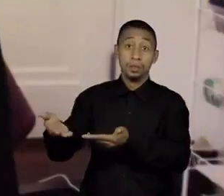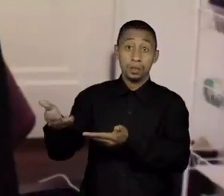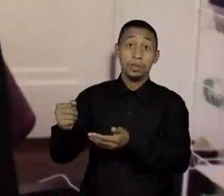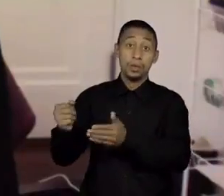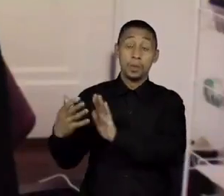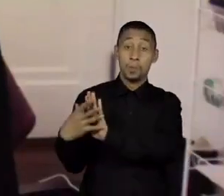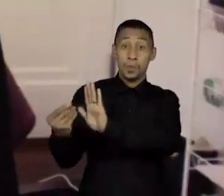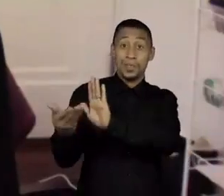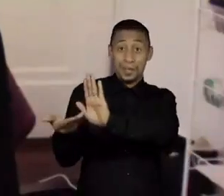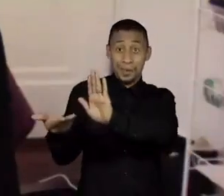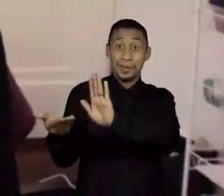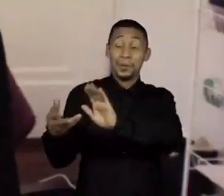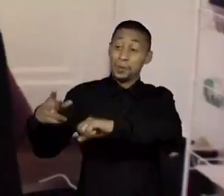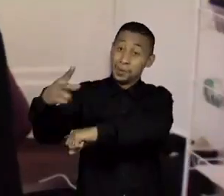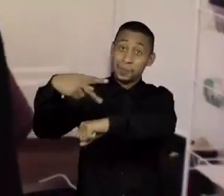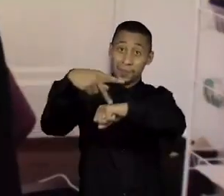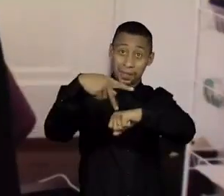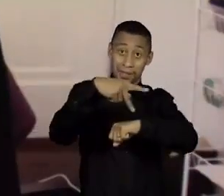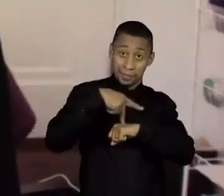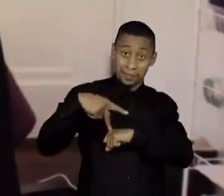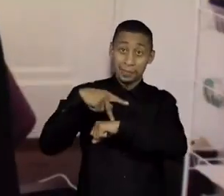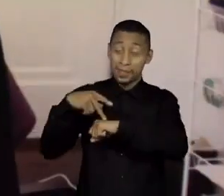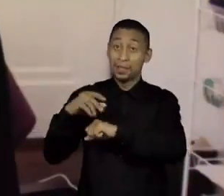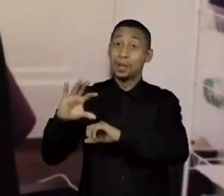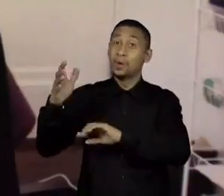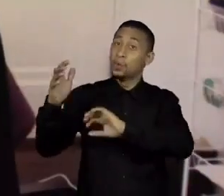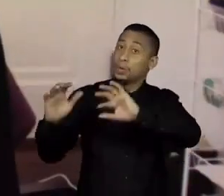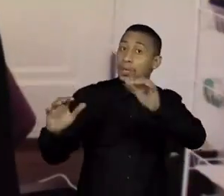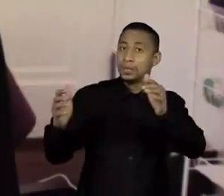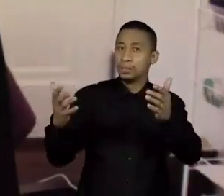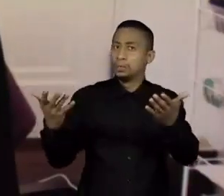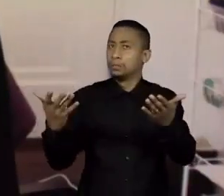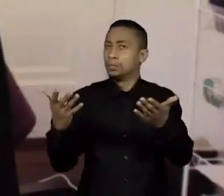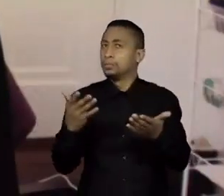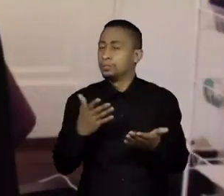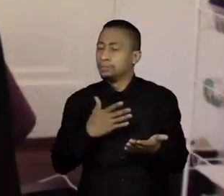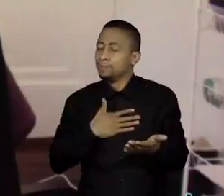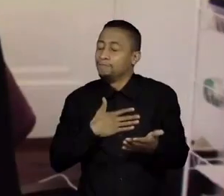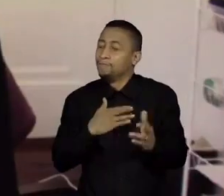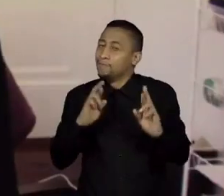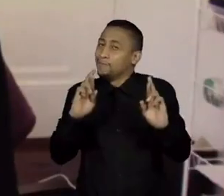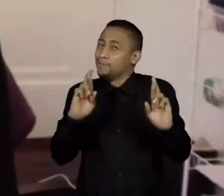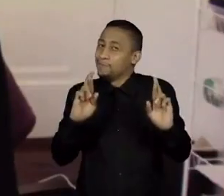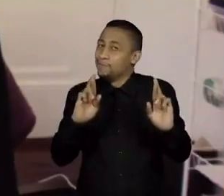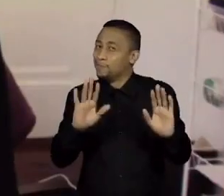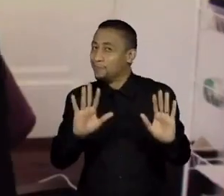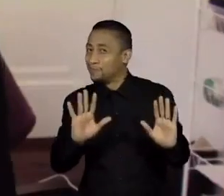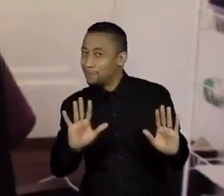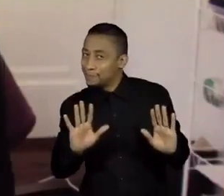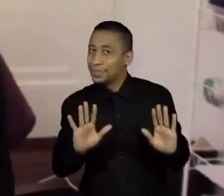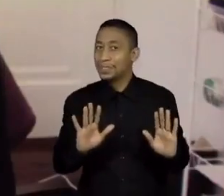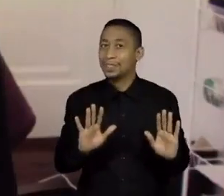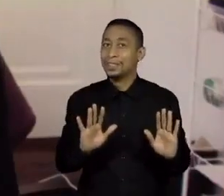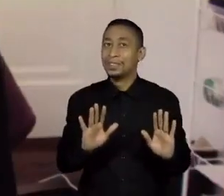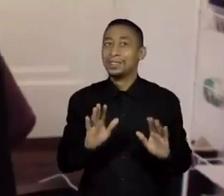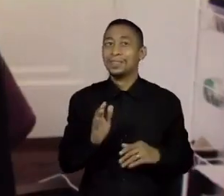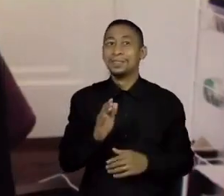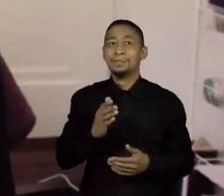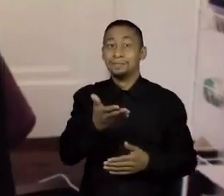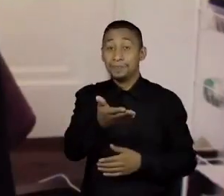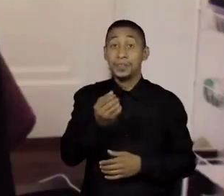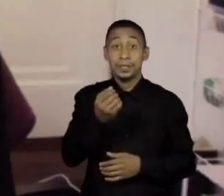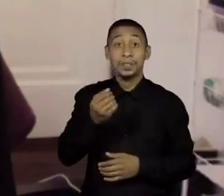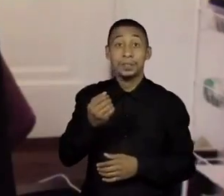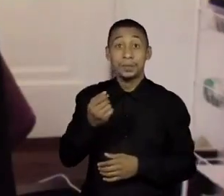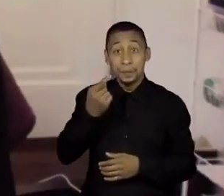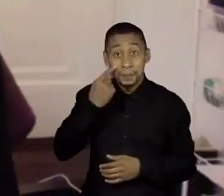of places. I guess my optimism, which is not naivete, but it comes from a couple places.